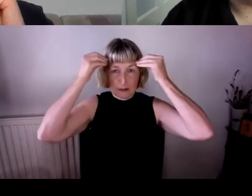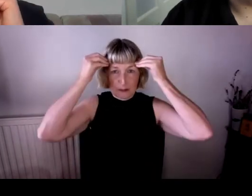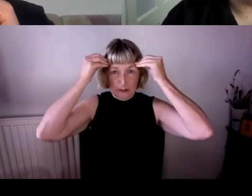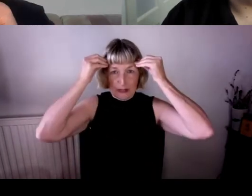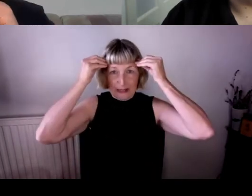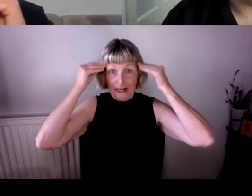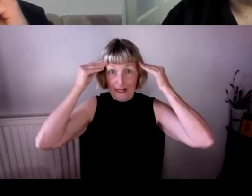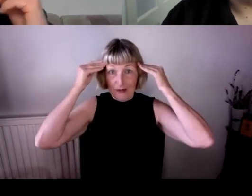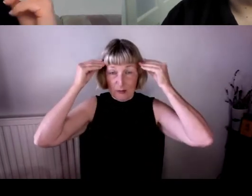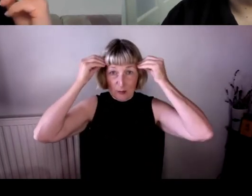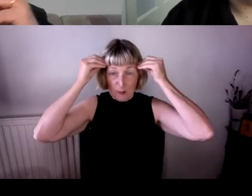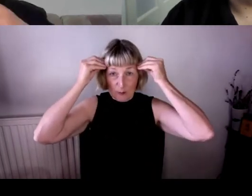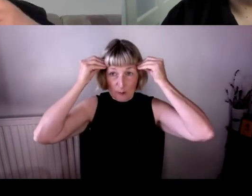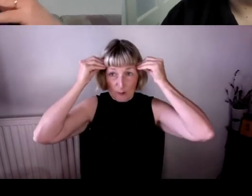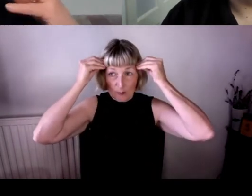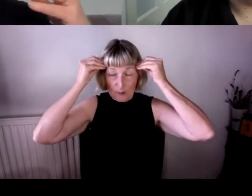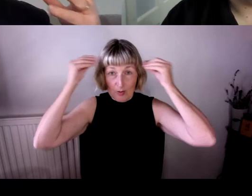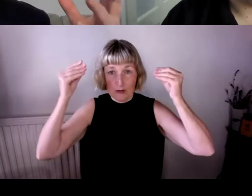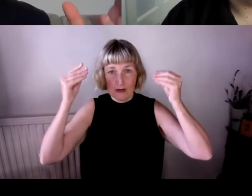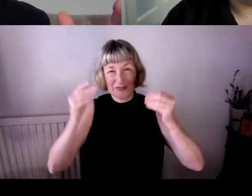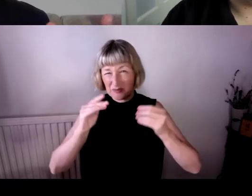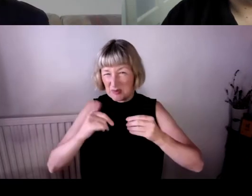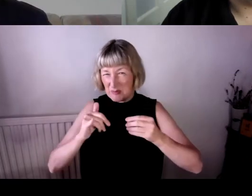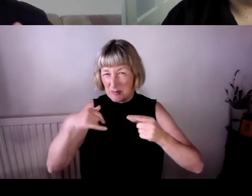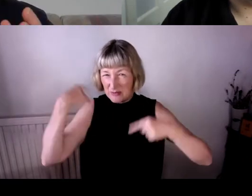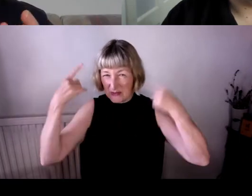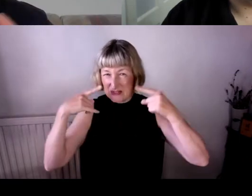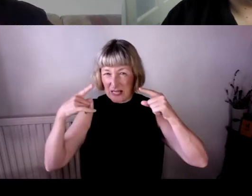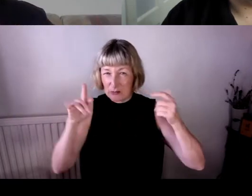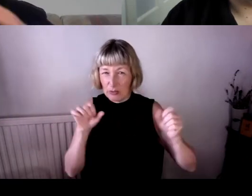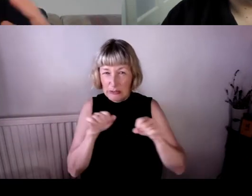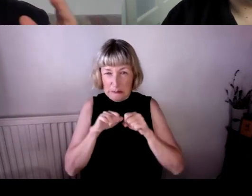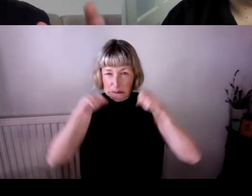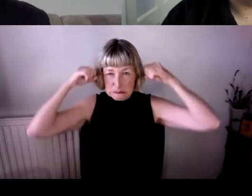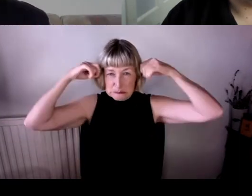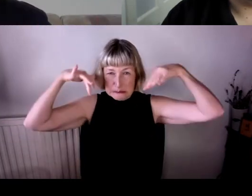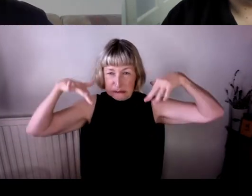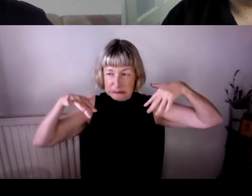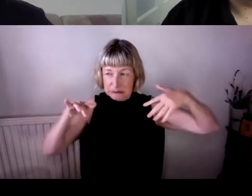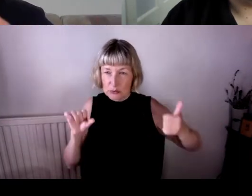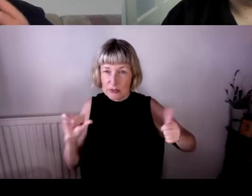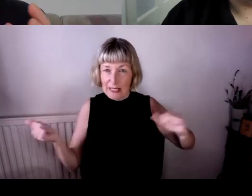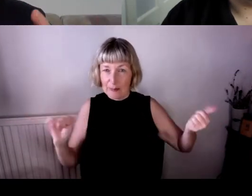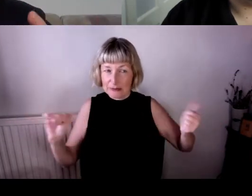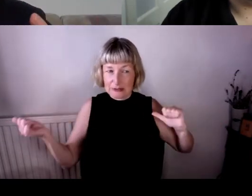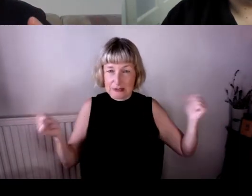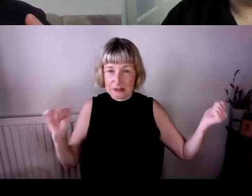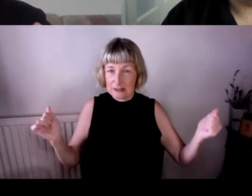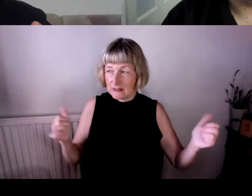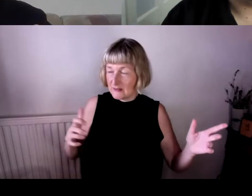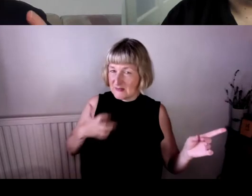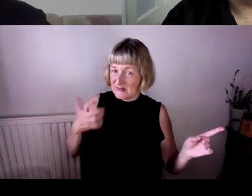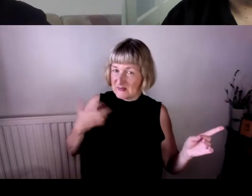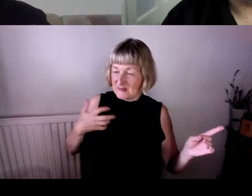those may be that the sound will bleed through to other members of the audience, And we know how very much other members of the